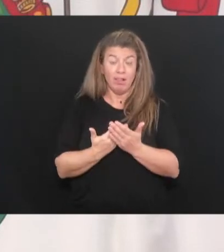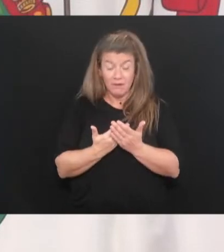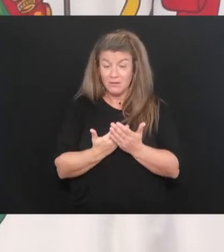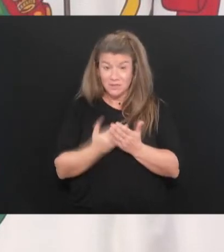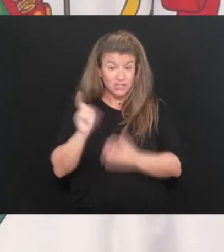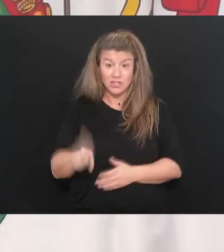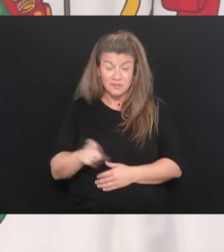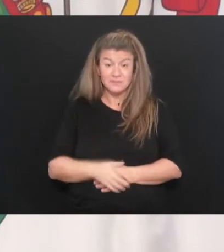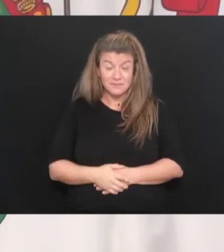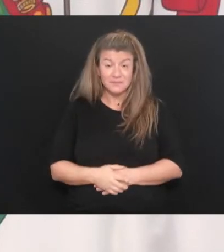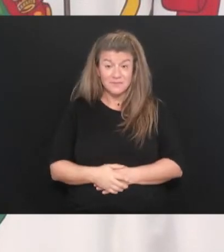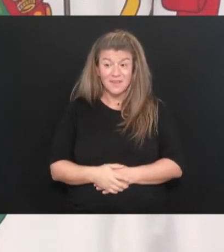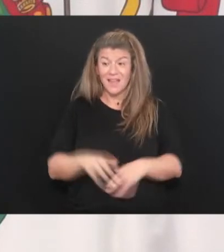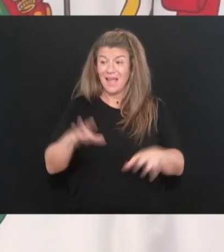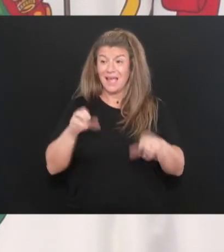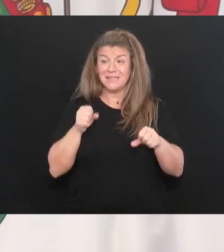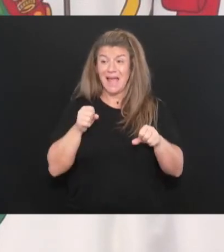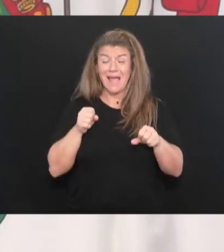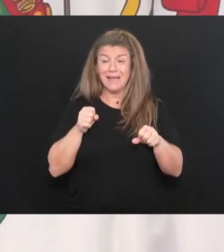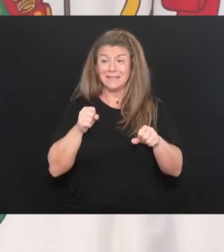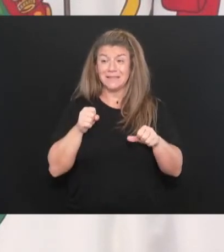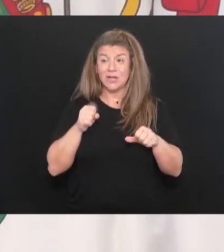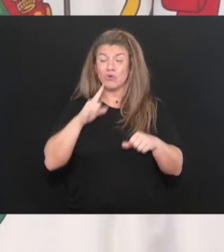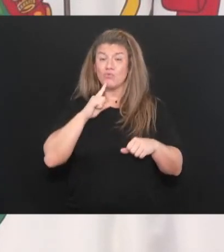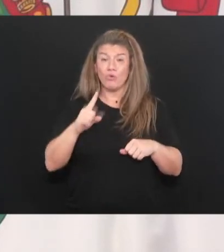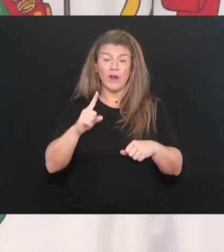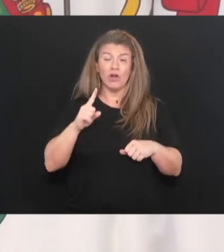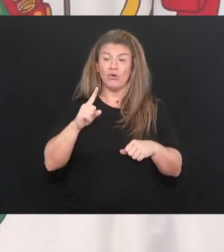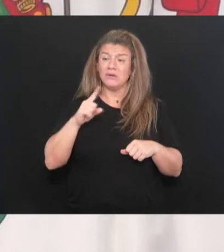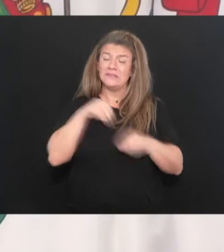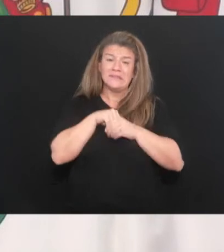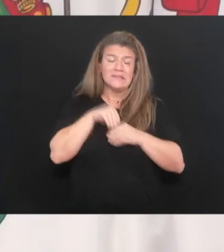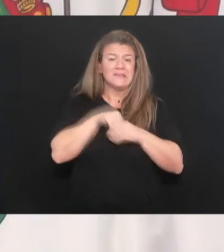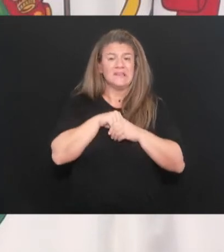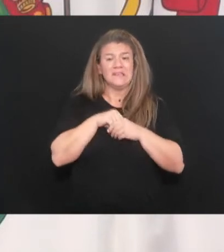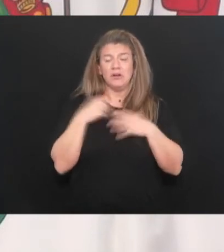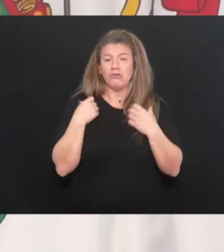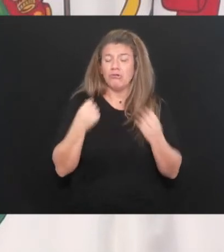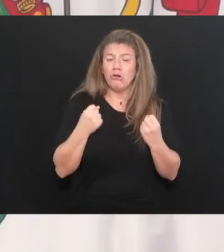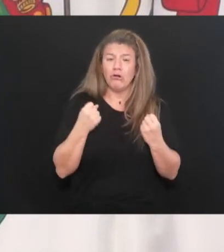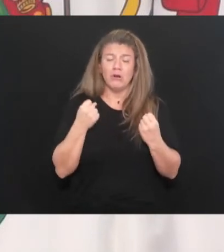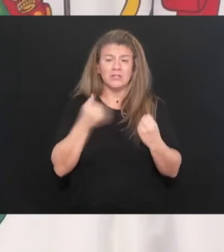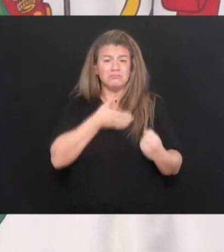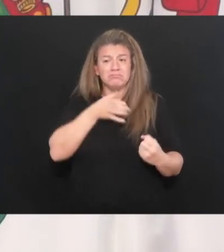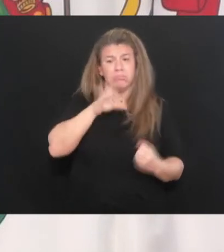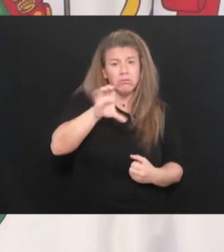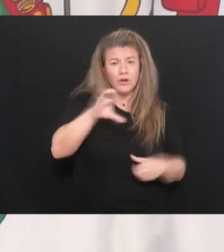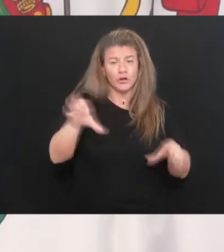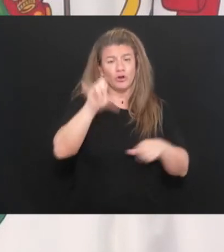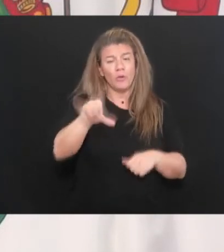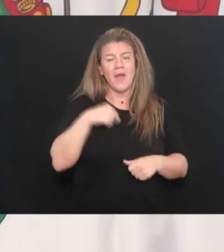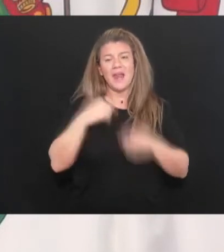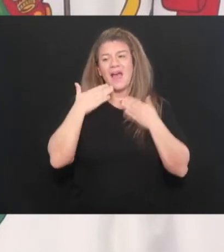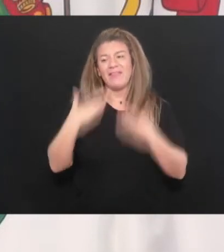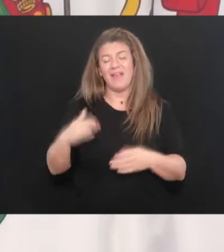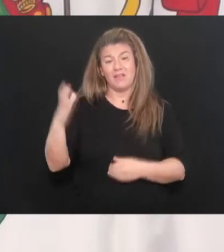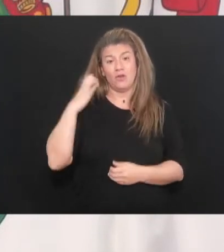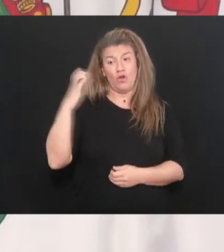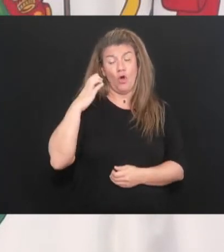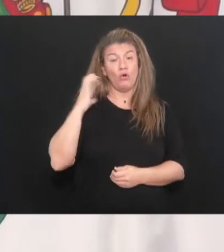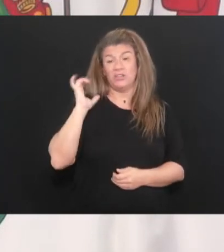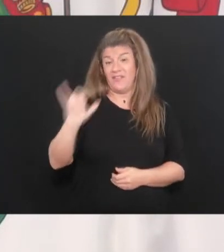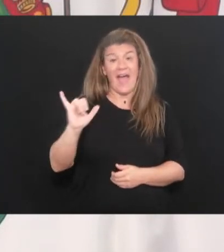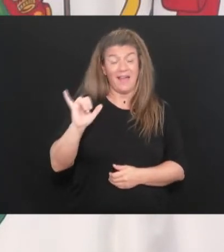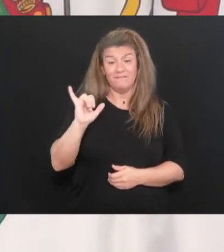I mean, it takes real guts and real courage to do that, and I thank the coach in every way. And I